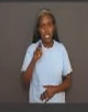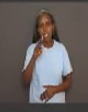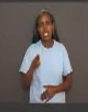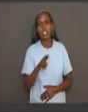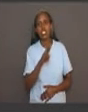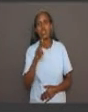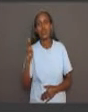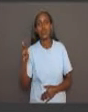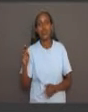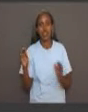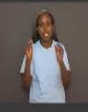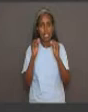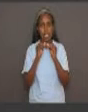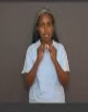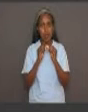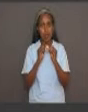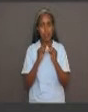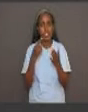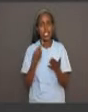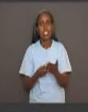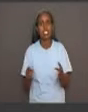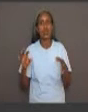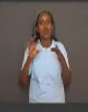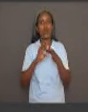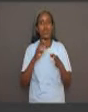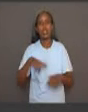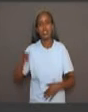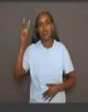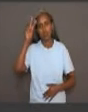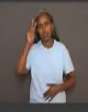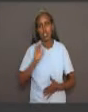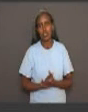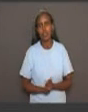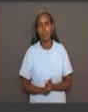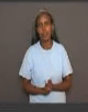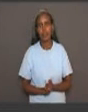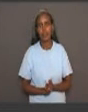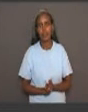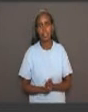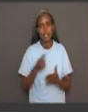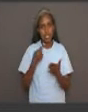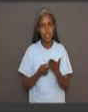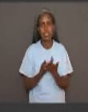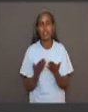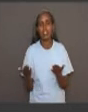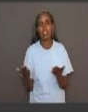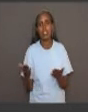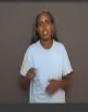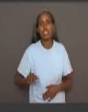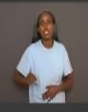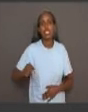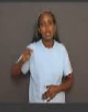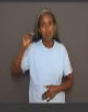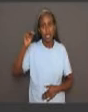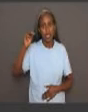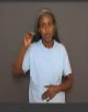by finding the root of the sum of its coordinate squares. In